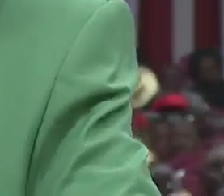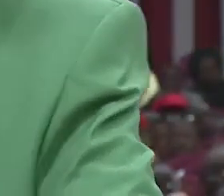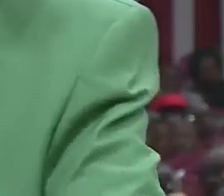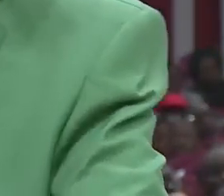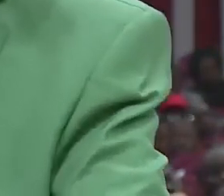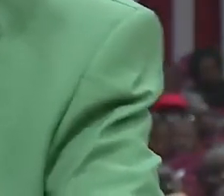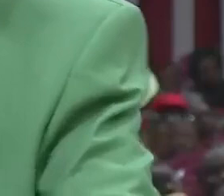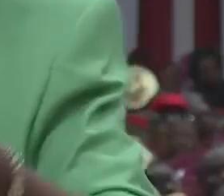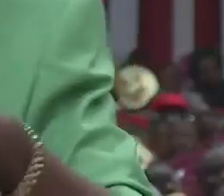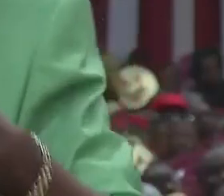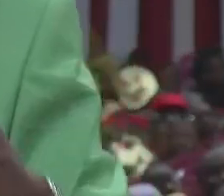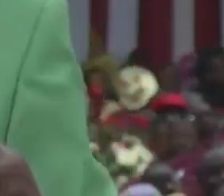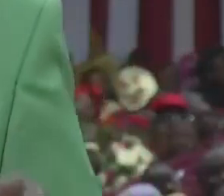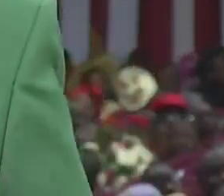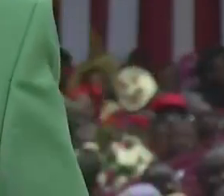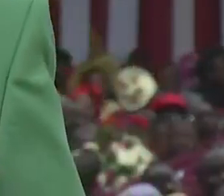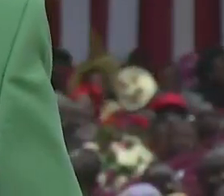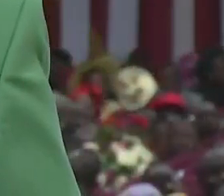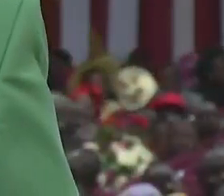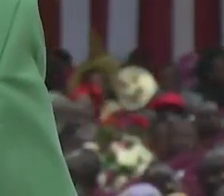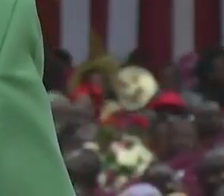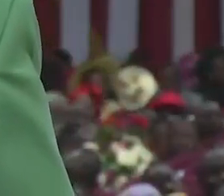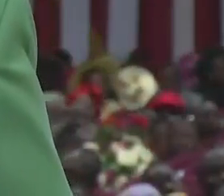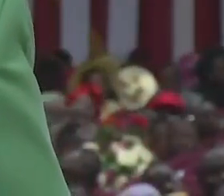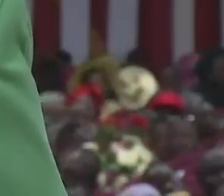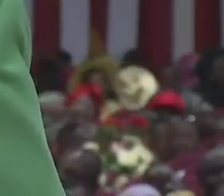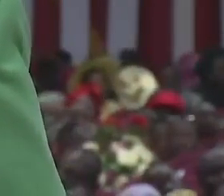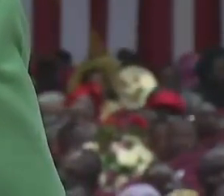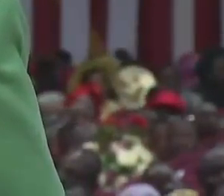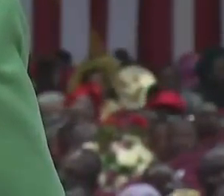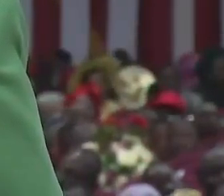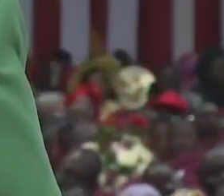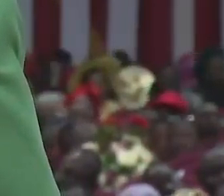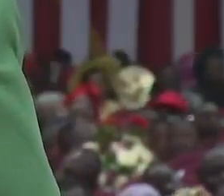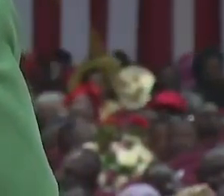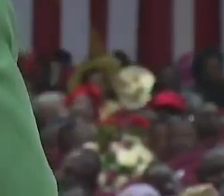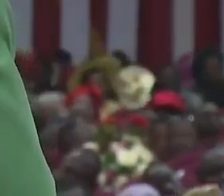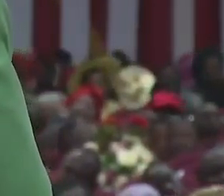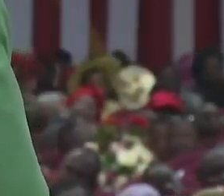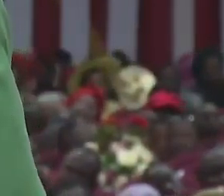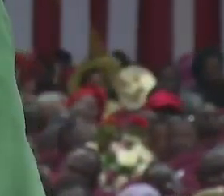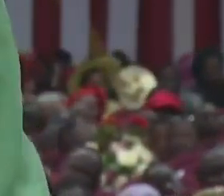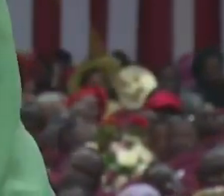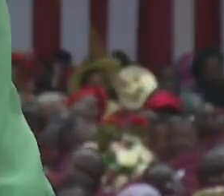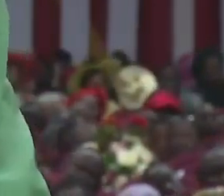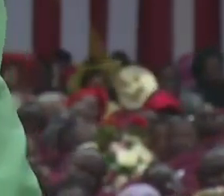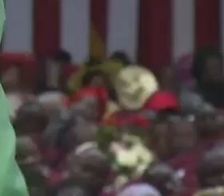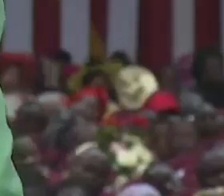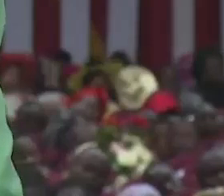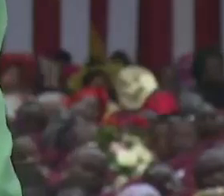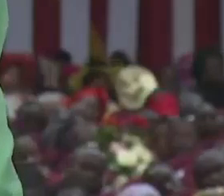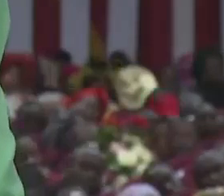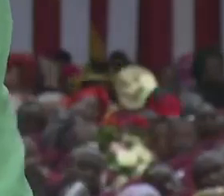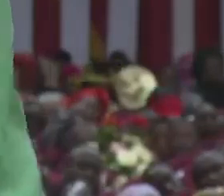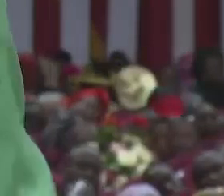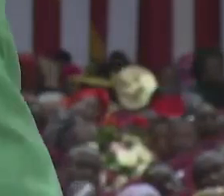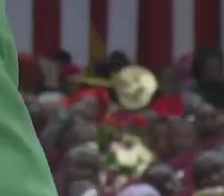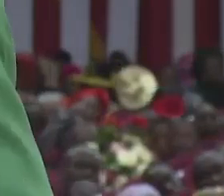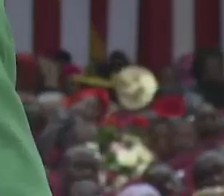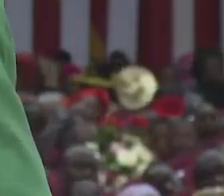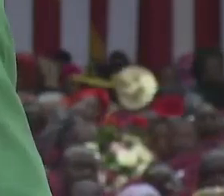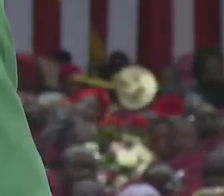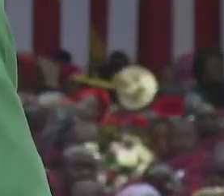to ba fe ibere otun, it has to start with salvation. O ni lati bere pelu